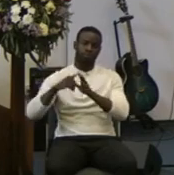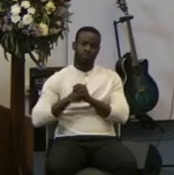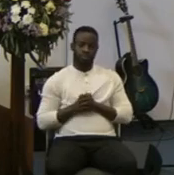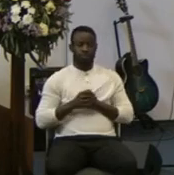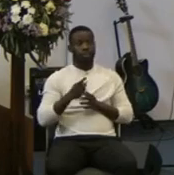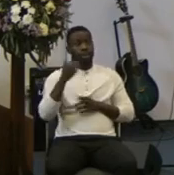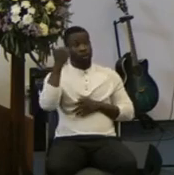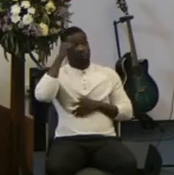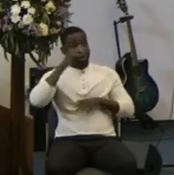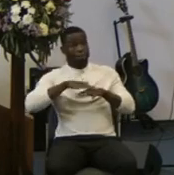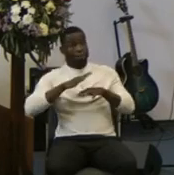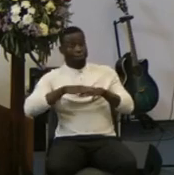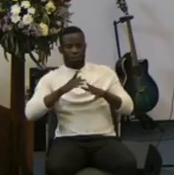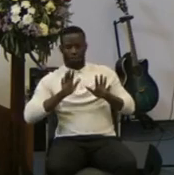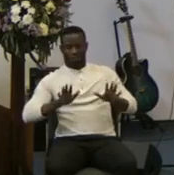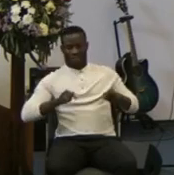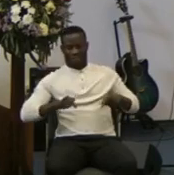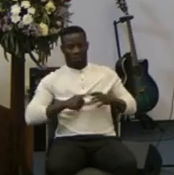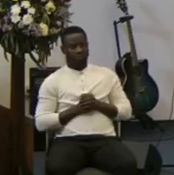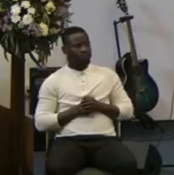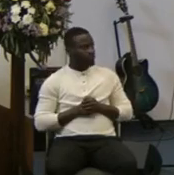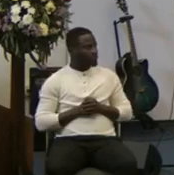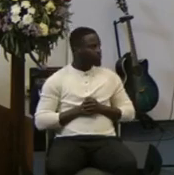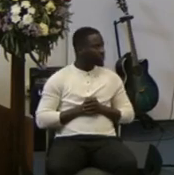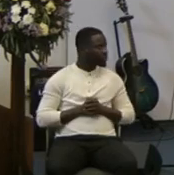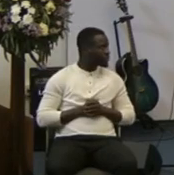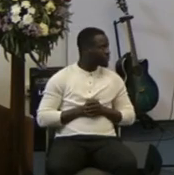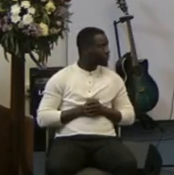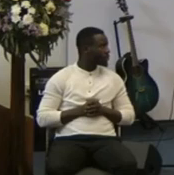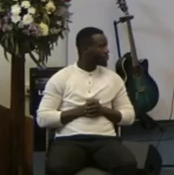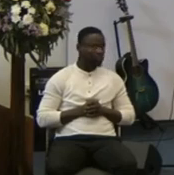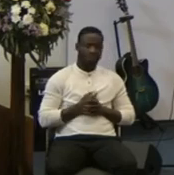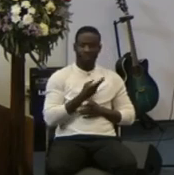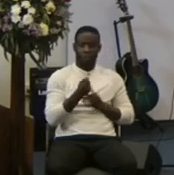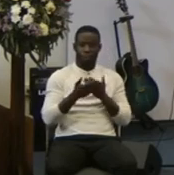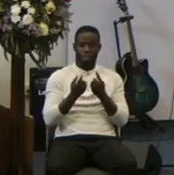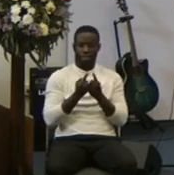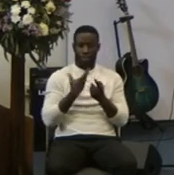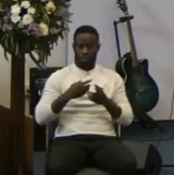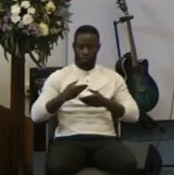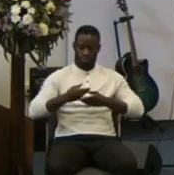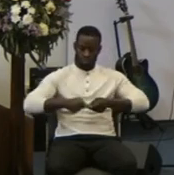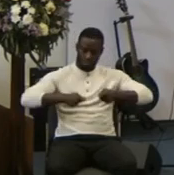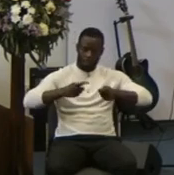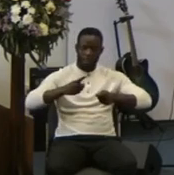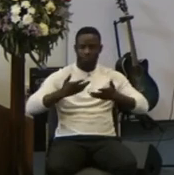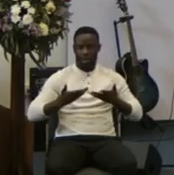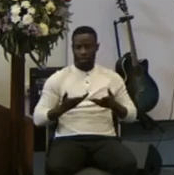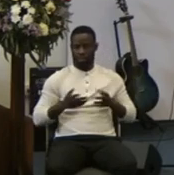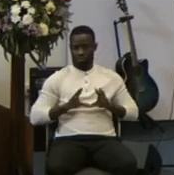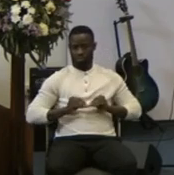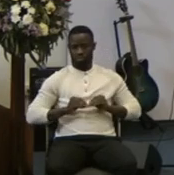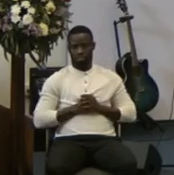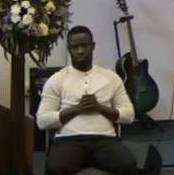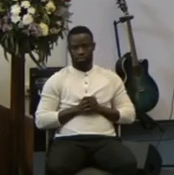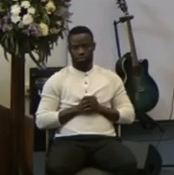I'm conscious we've got communion. I'm going to leave it there. I did have a few more things to say, but I'm just...